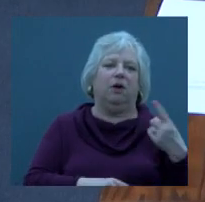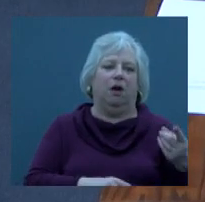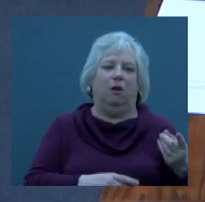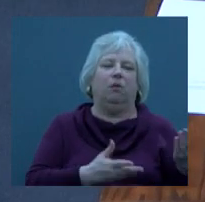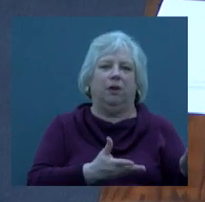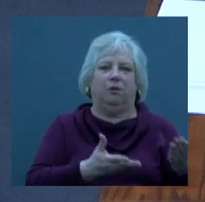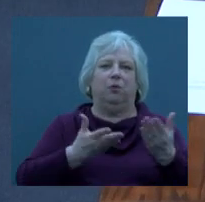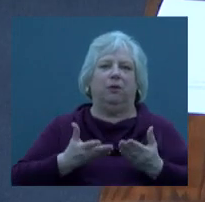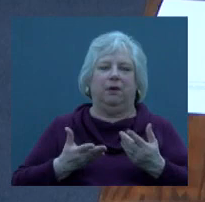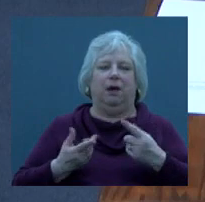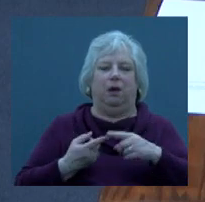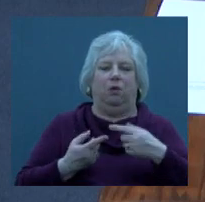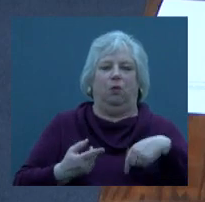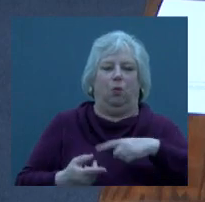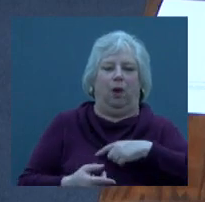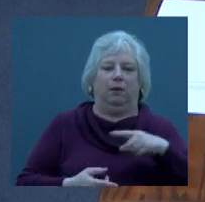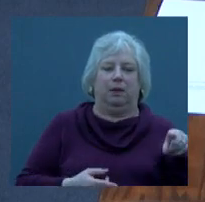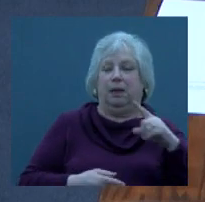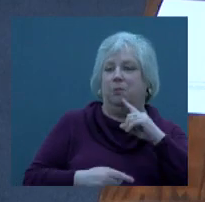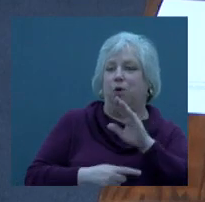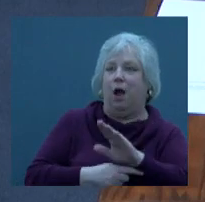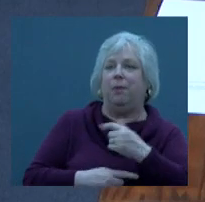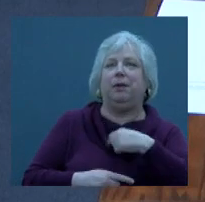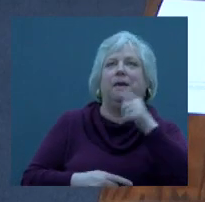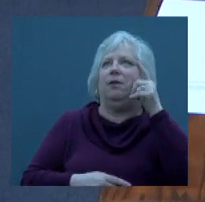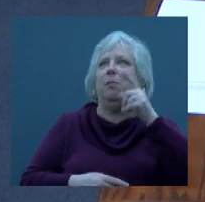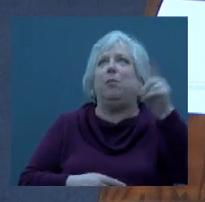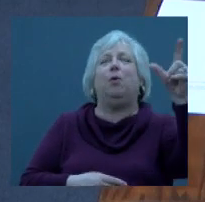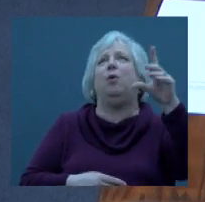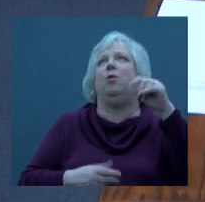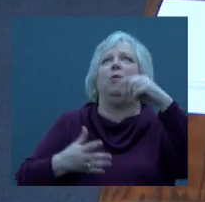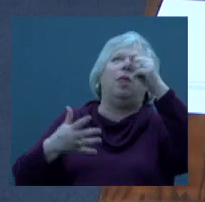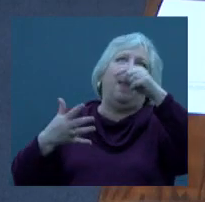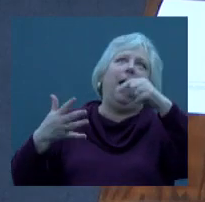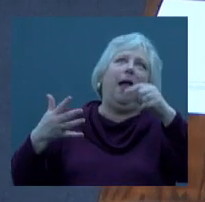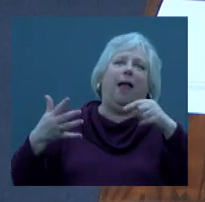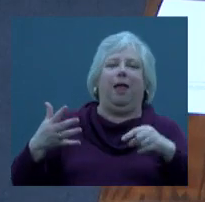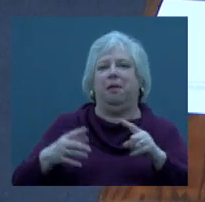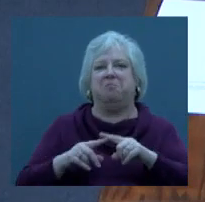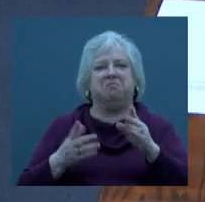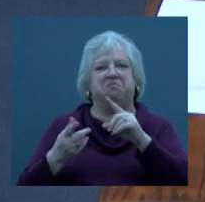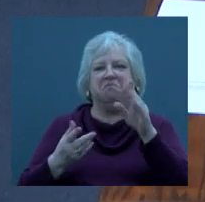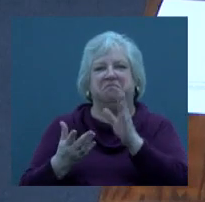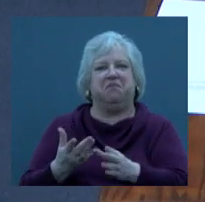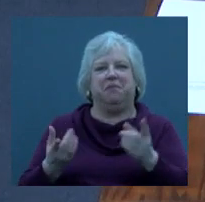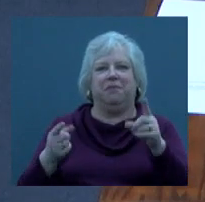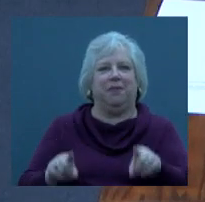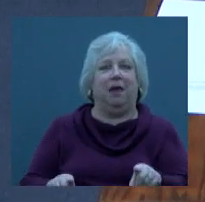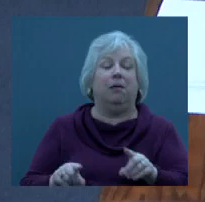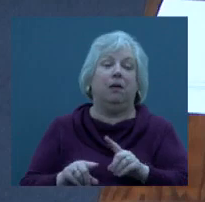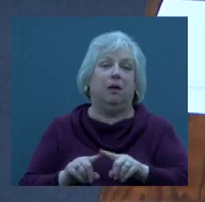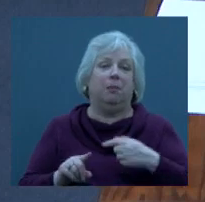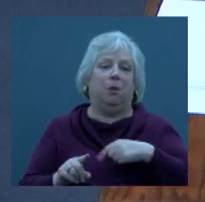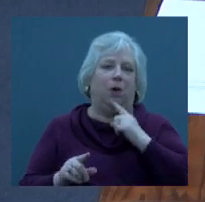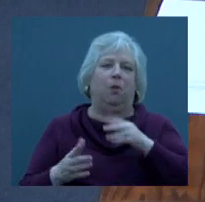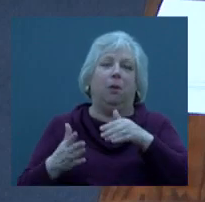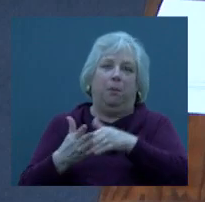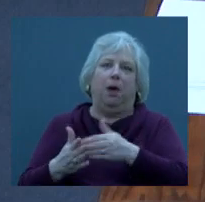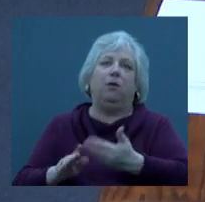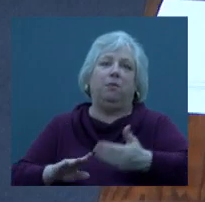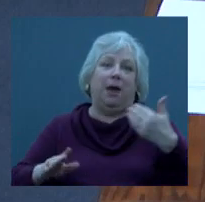read, and he promised us the moon. He was going to do this, that, and the other, and then it never fell through. But we were